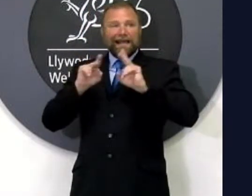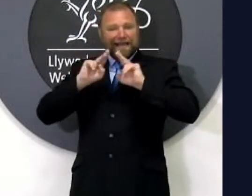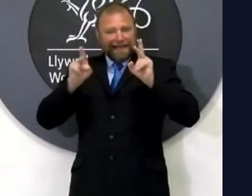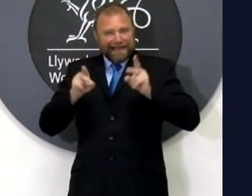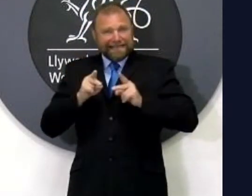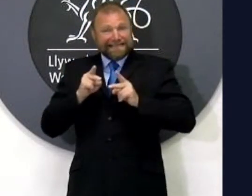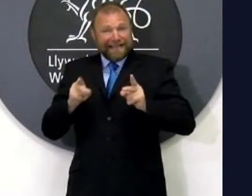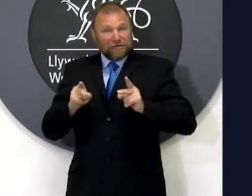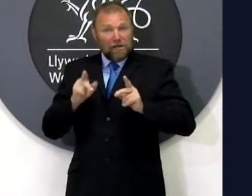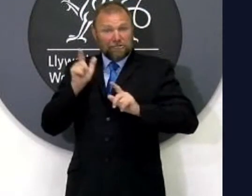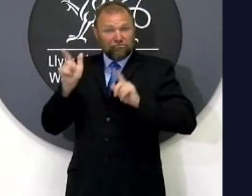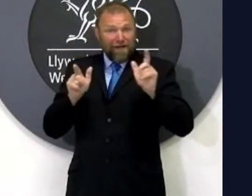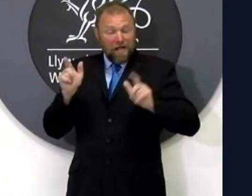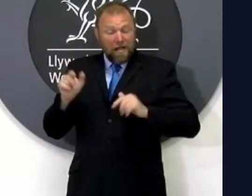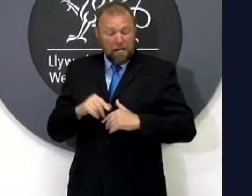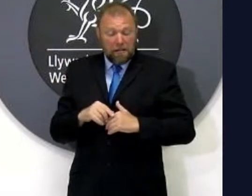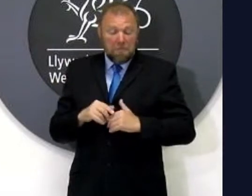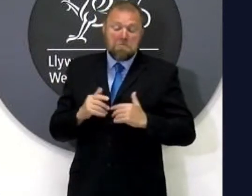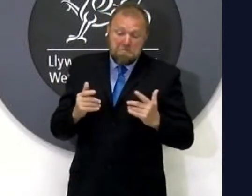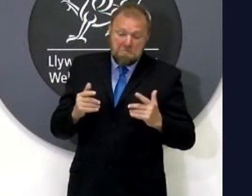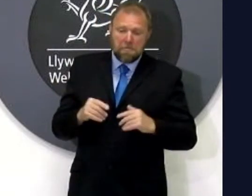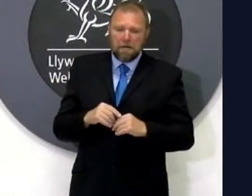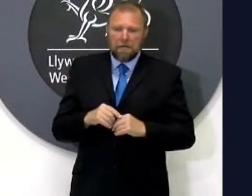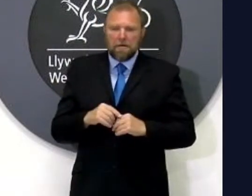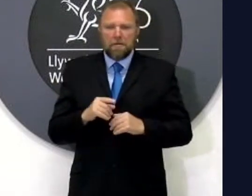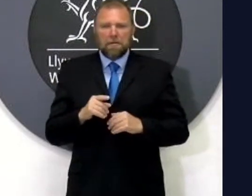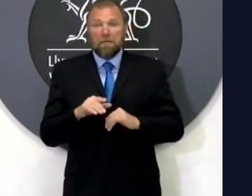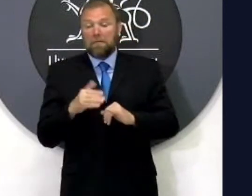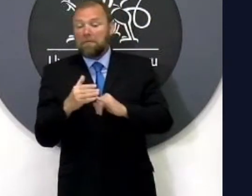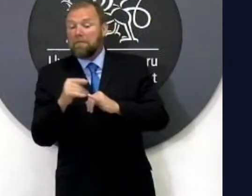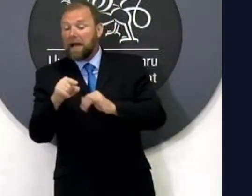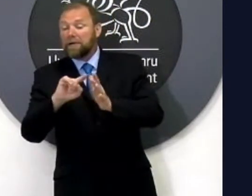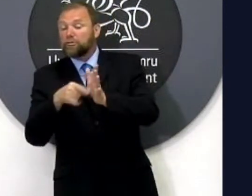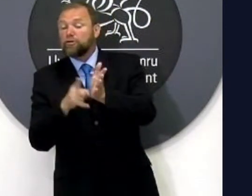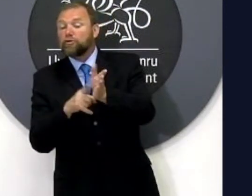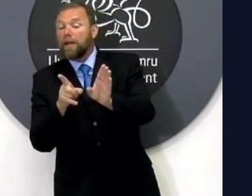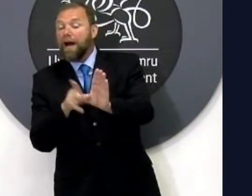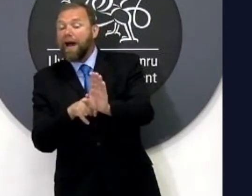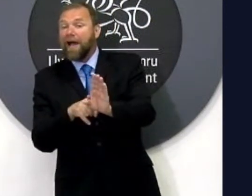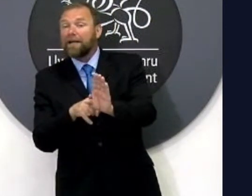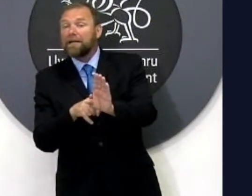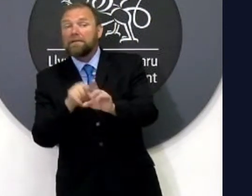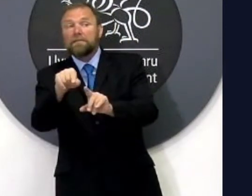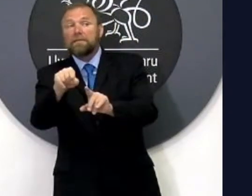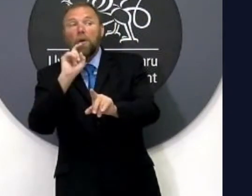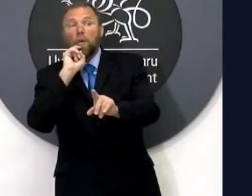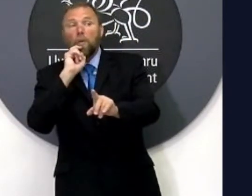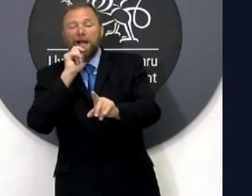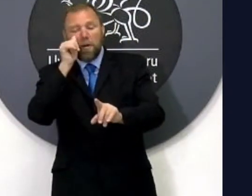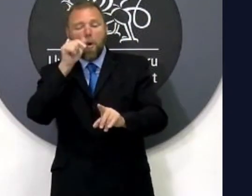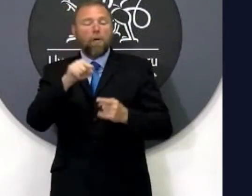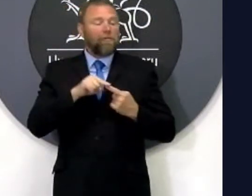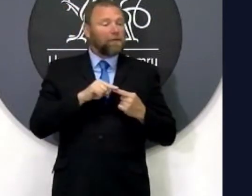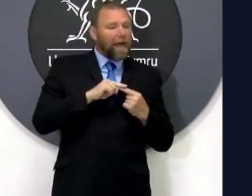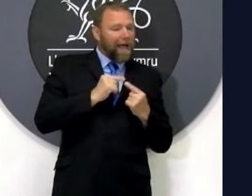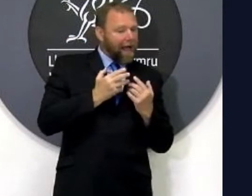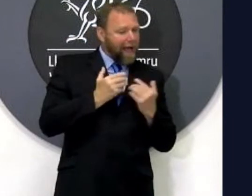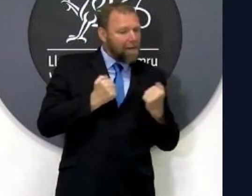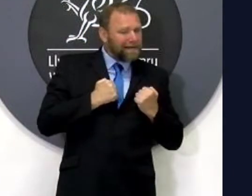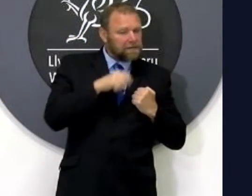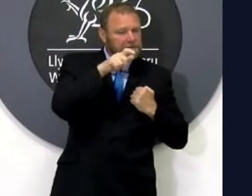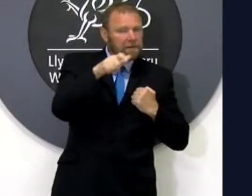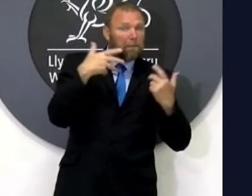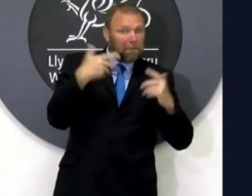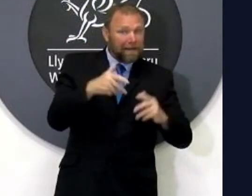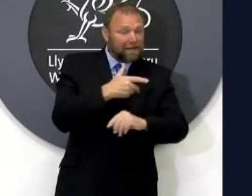by July we will have a much clearer understanding of, first of all, what our vaccination status is, and all adult populations should